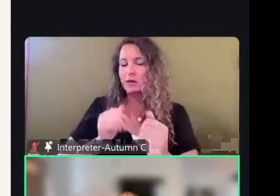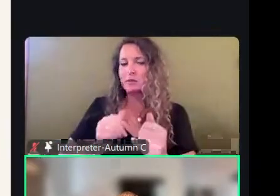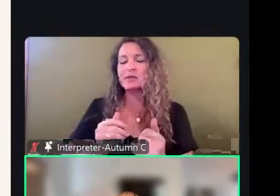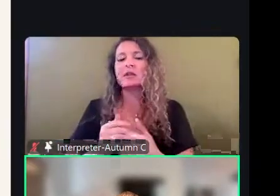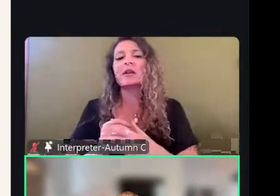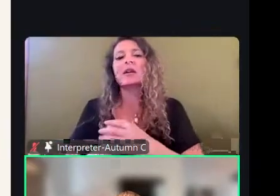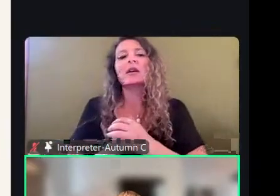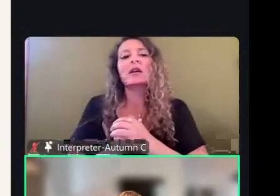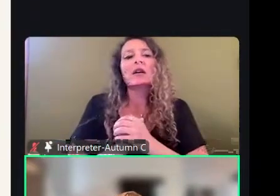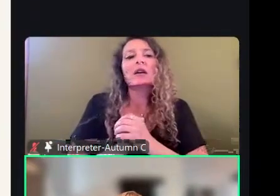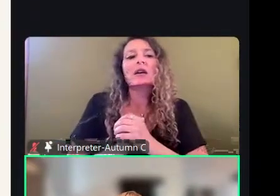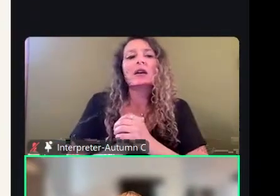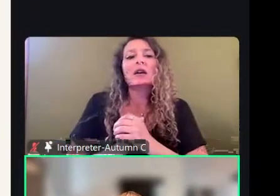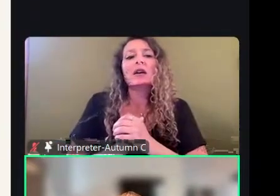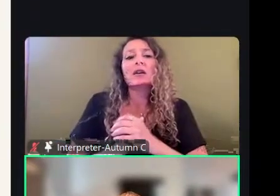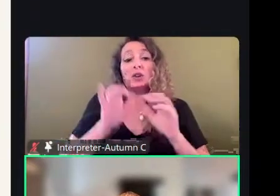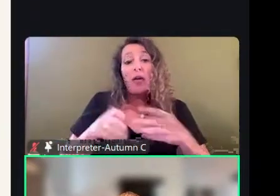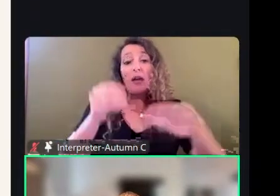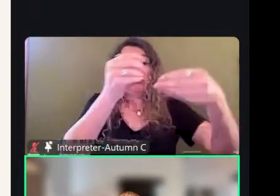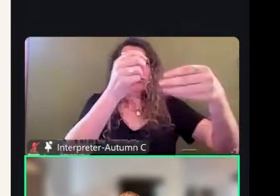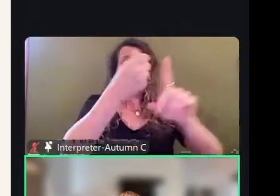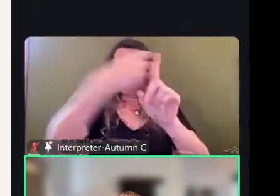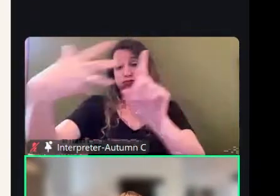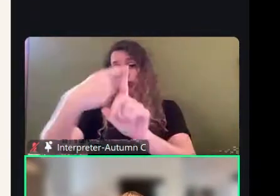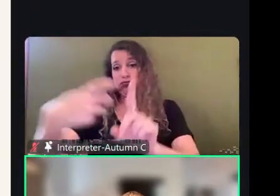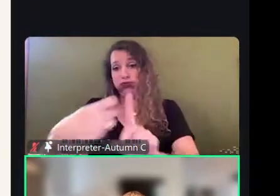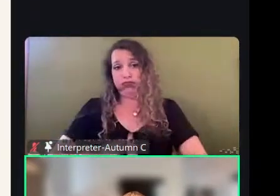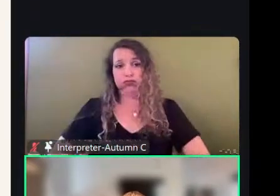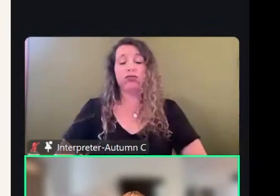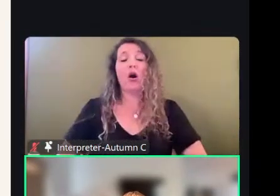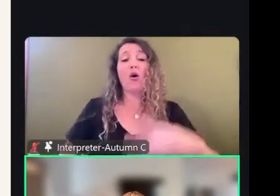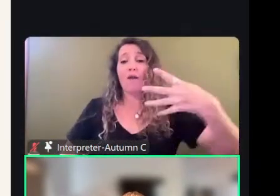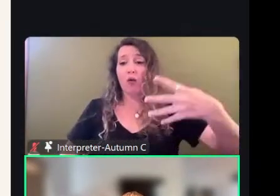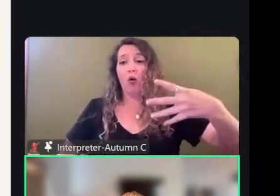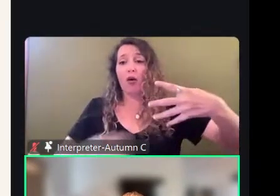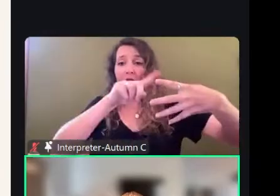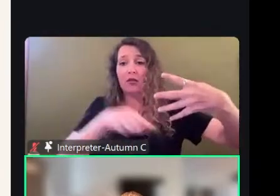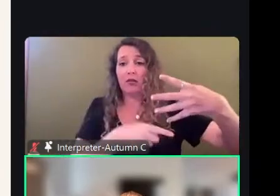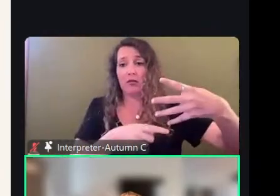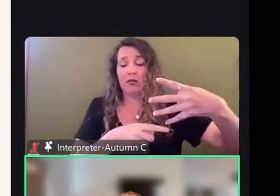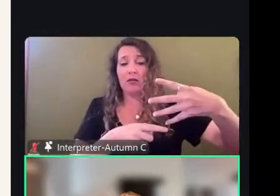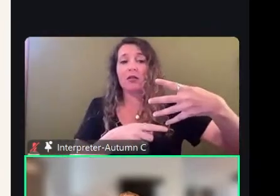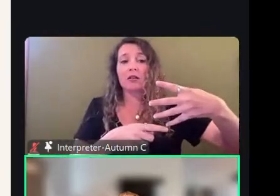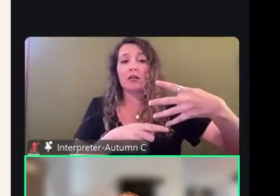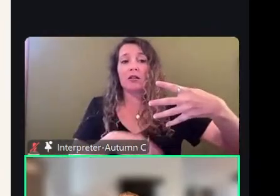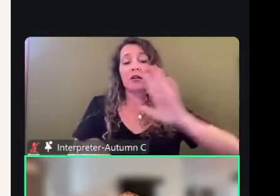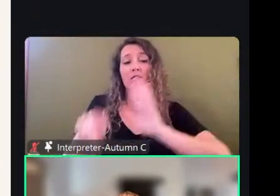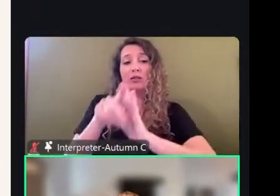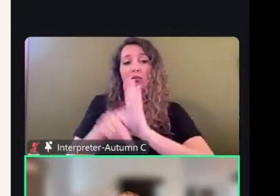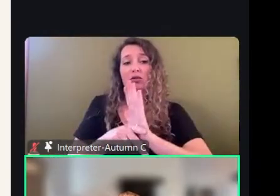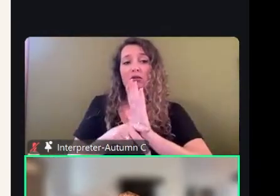my findings in this chart, which shows 4 overarching principles. These